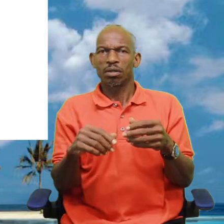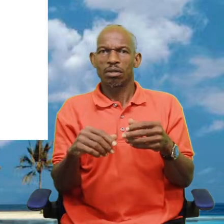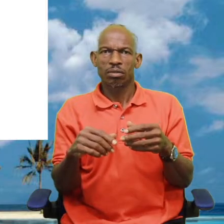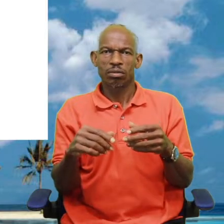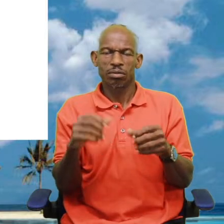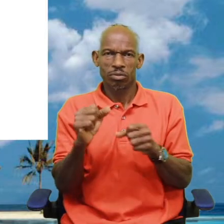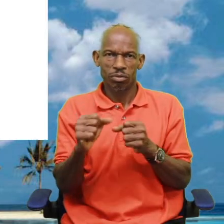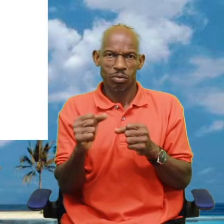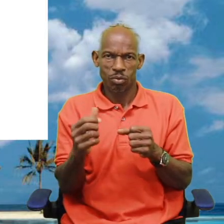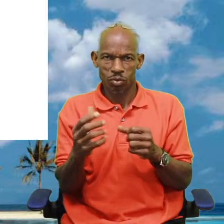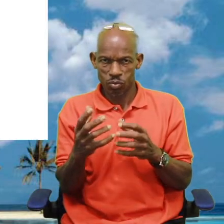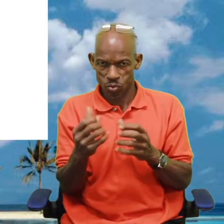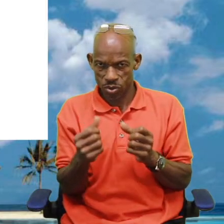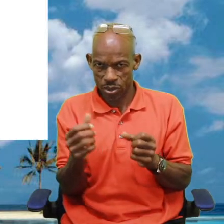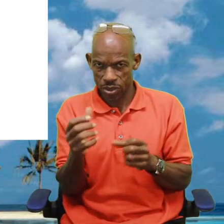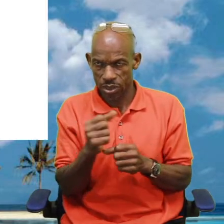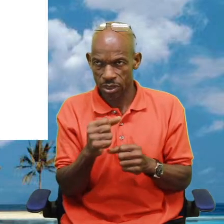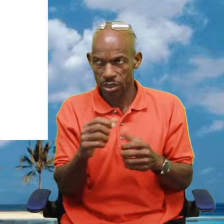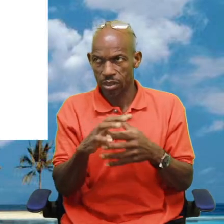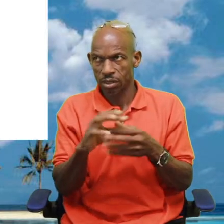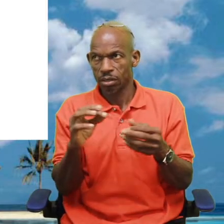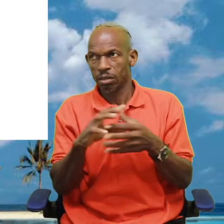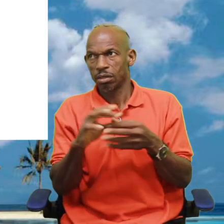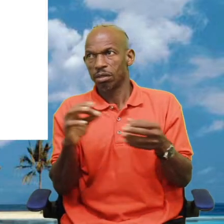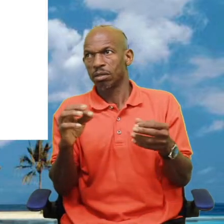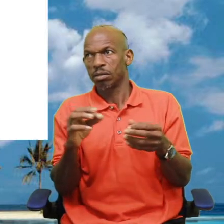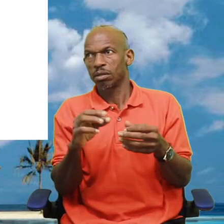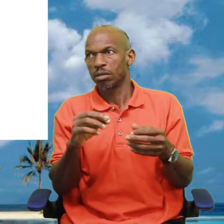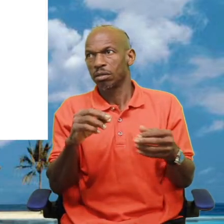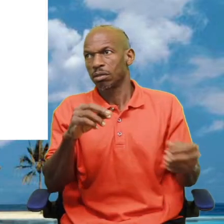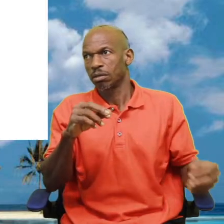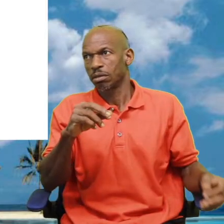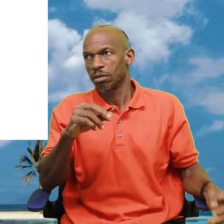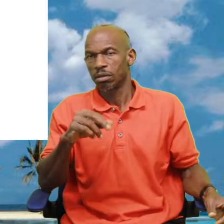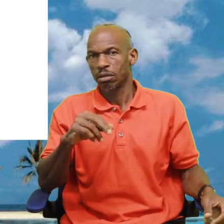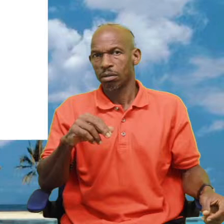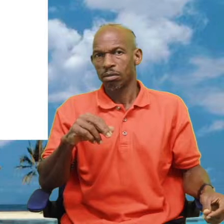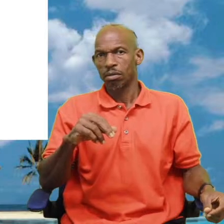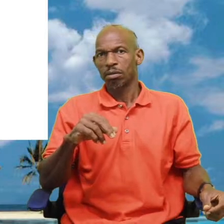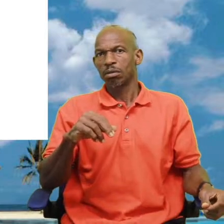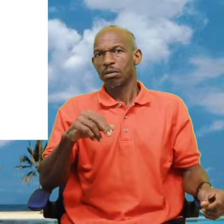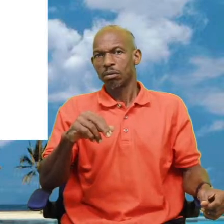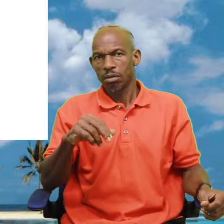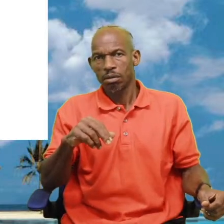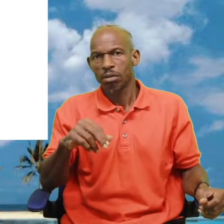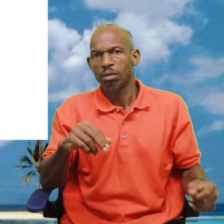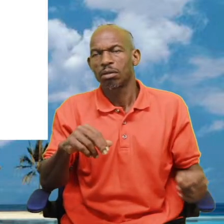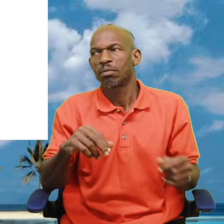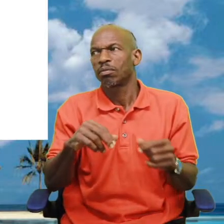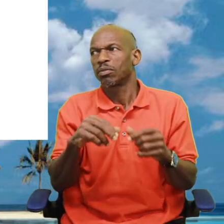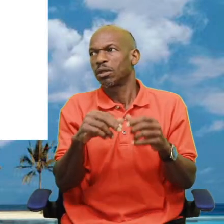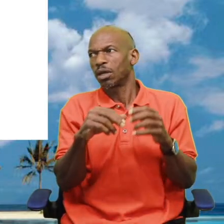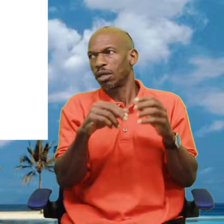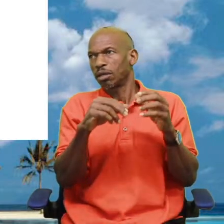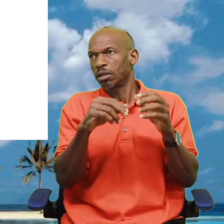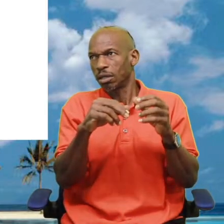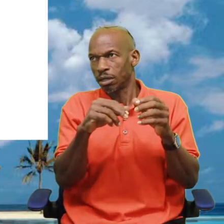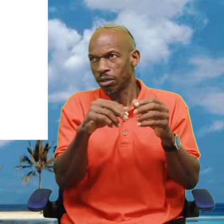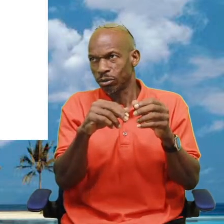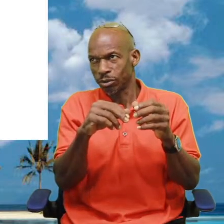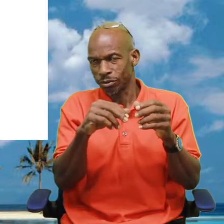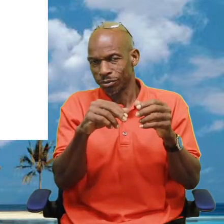noun. So we're going to use a telling verb. And if you remember those who were in the class before, I'm seeing some newcomers,